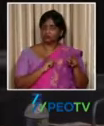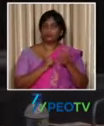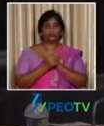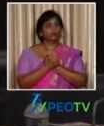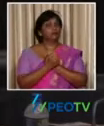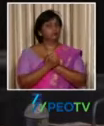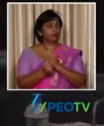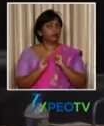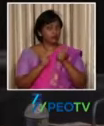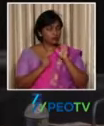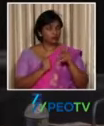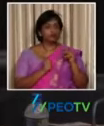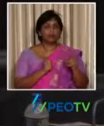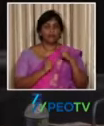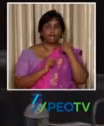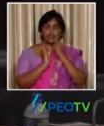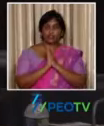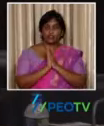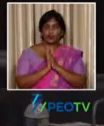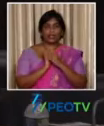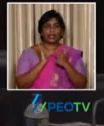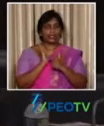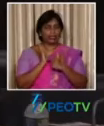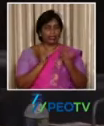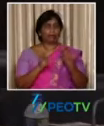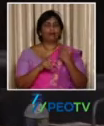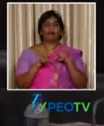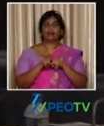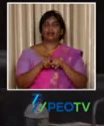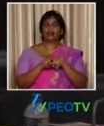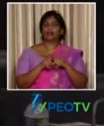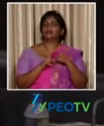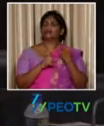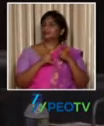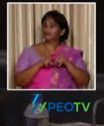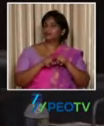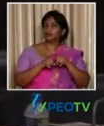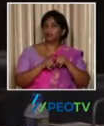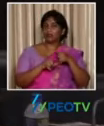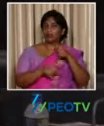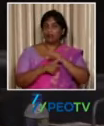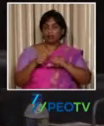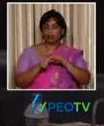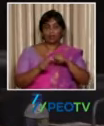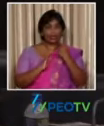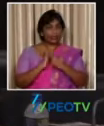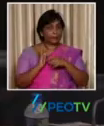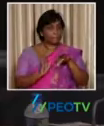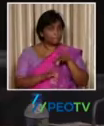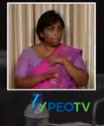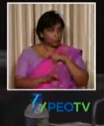TikTok, Instagram will accept these things? You think a government in some bankrupt country with